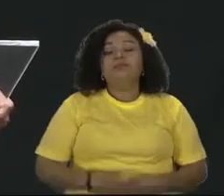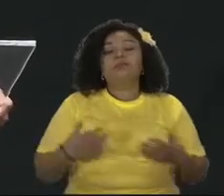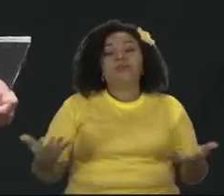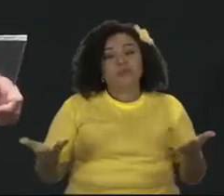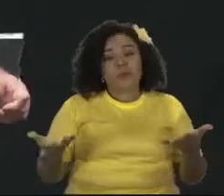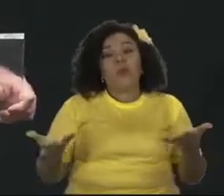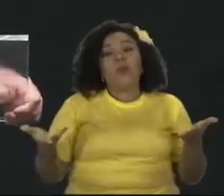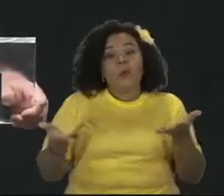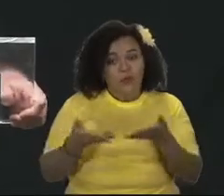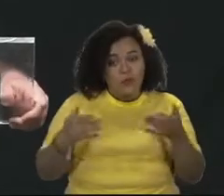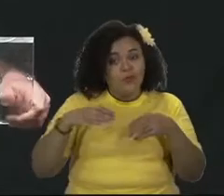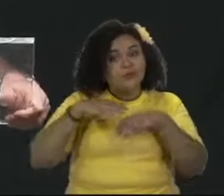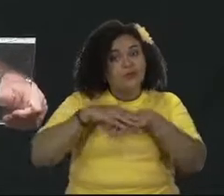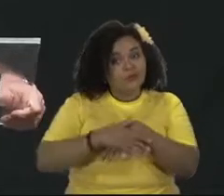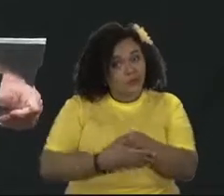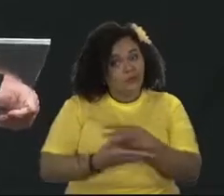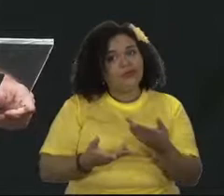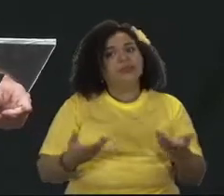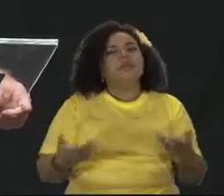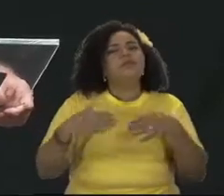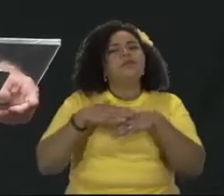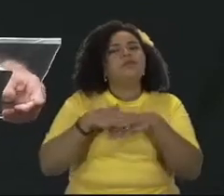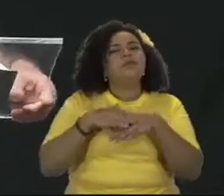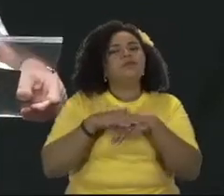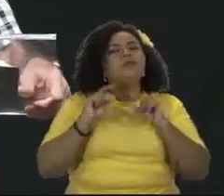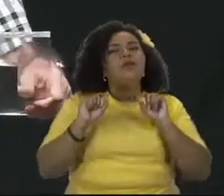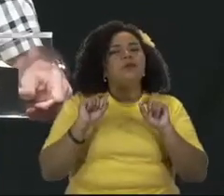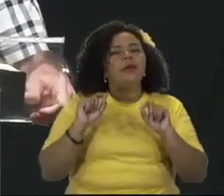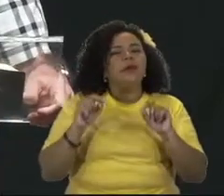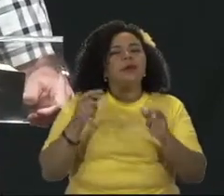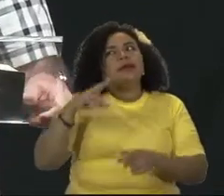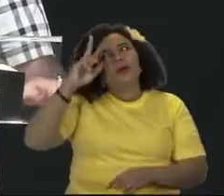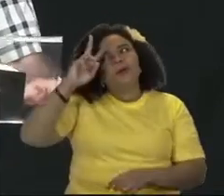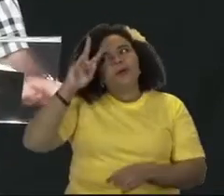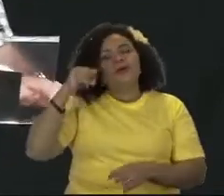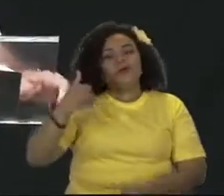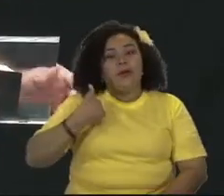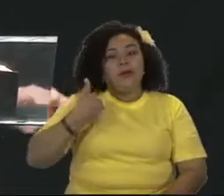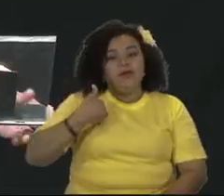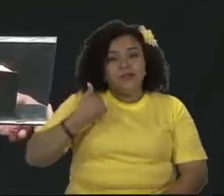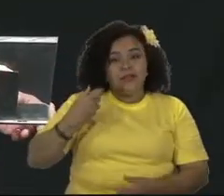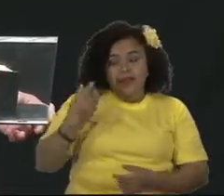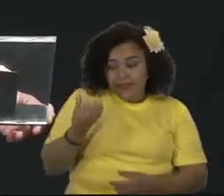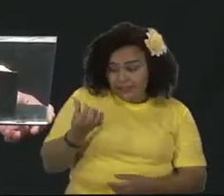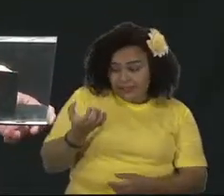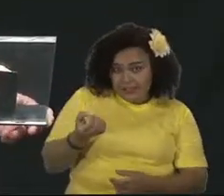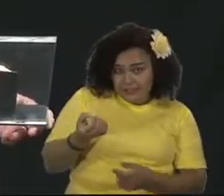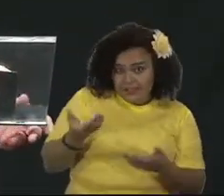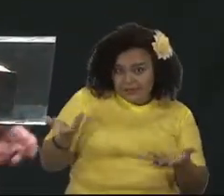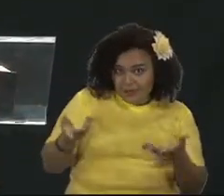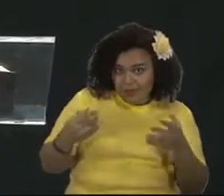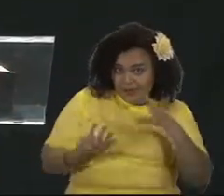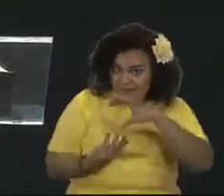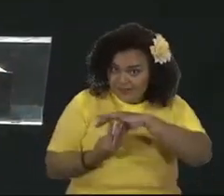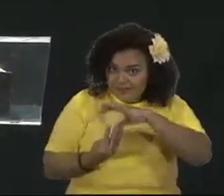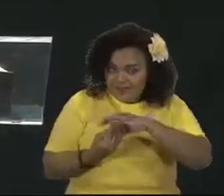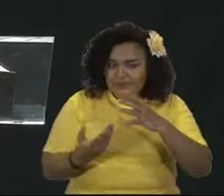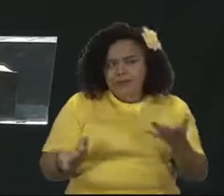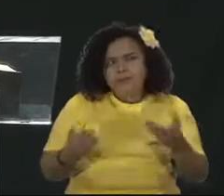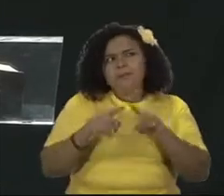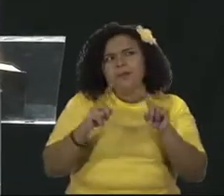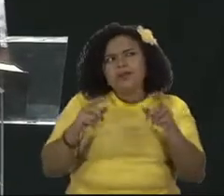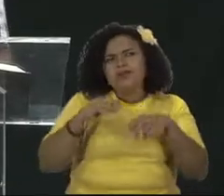Today, we are going to talk about on the church, and we are going to talk